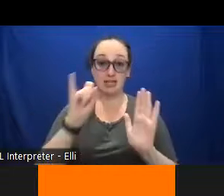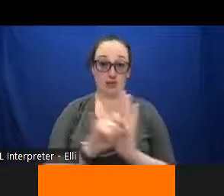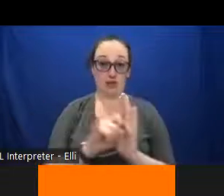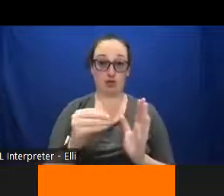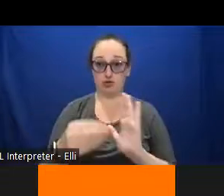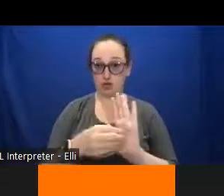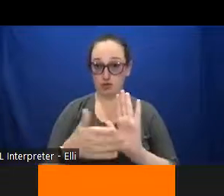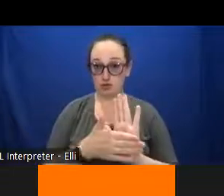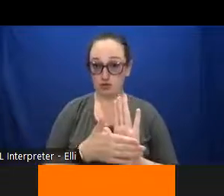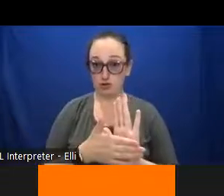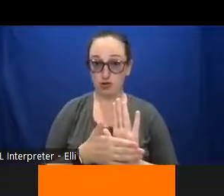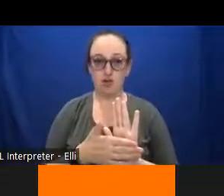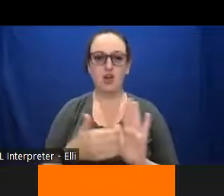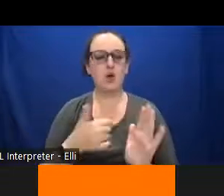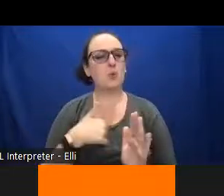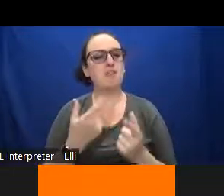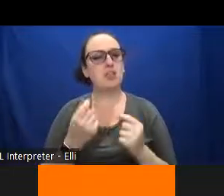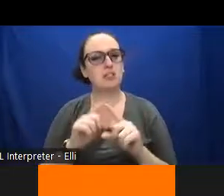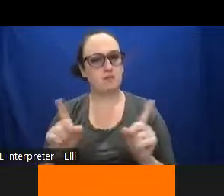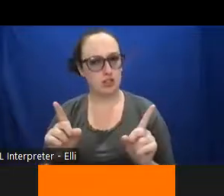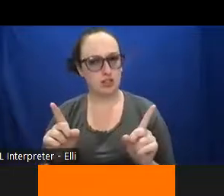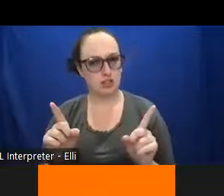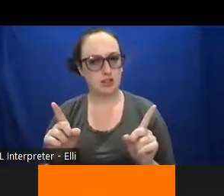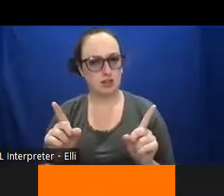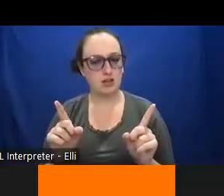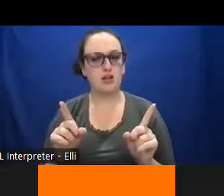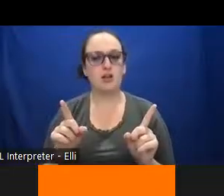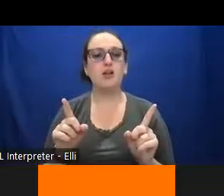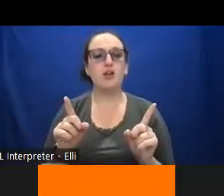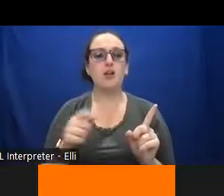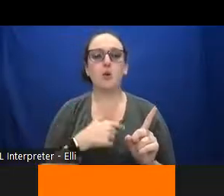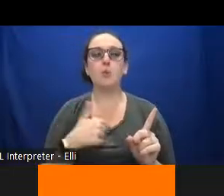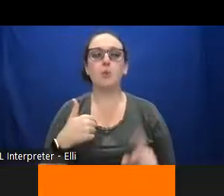said, we do that a little bit differently in that we